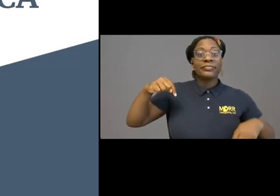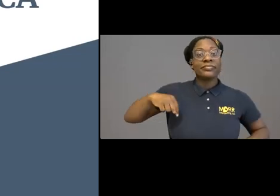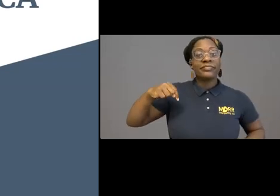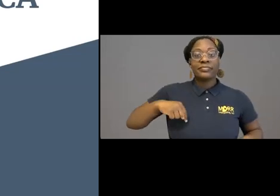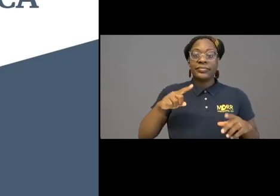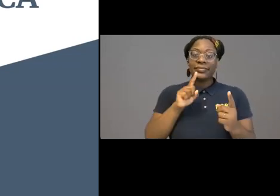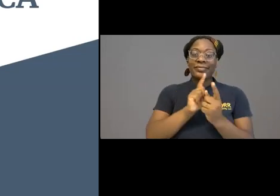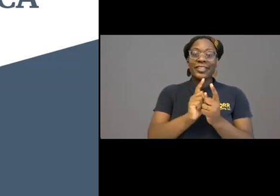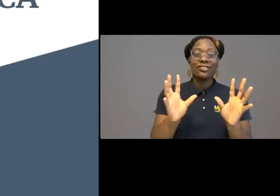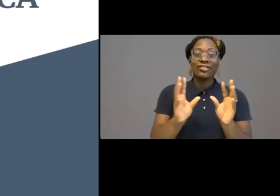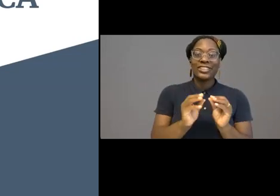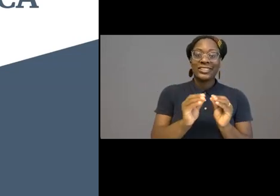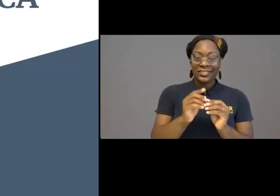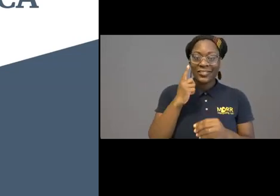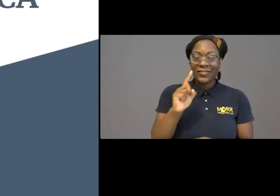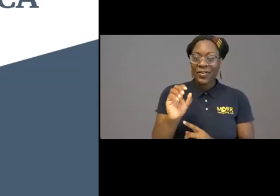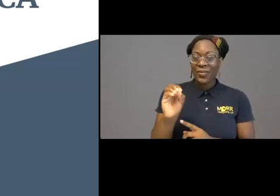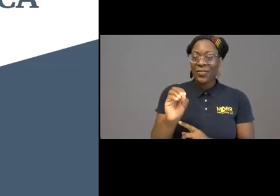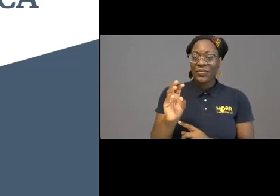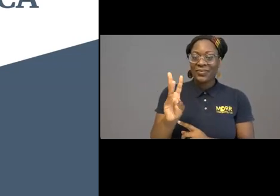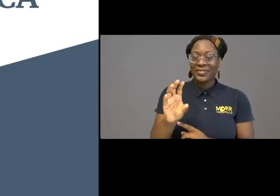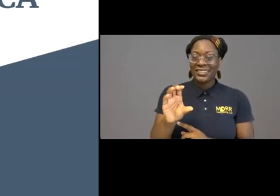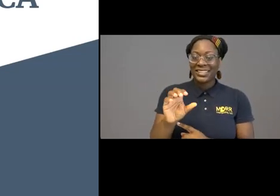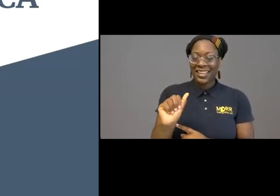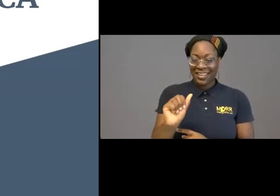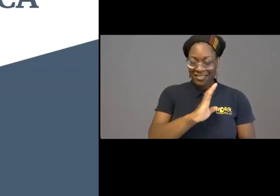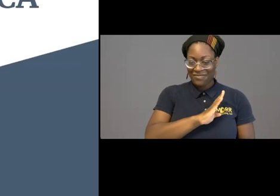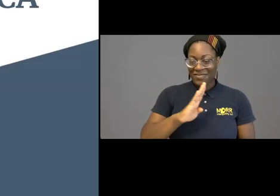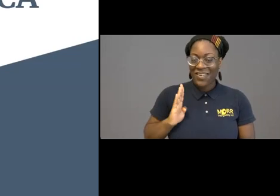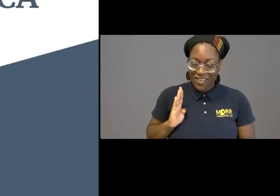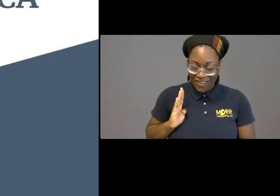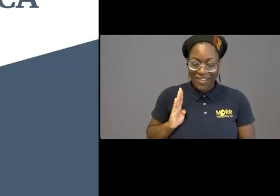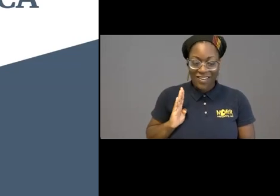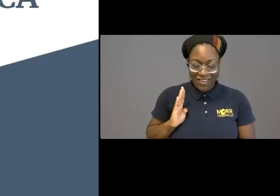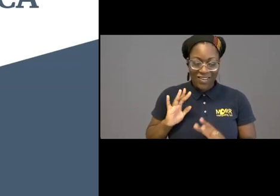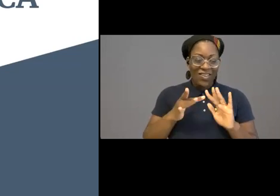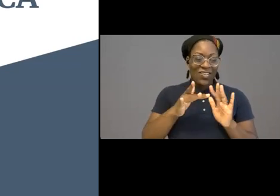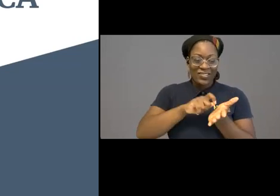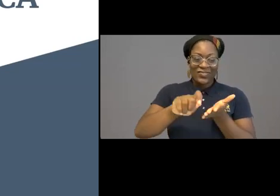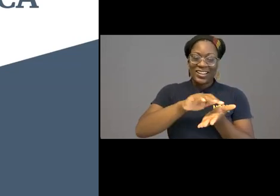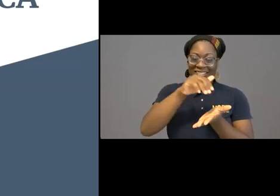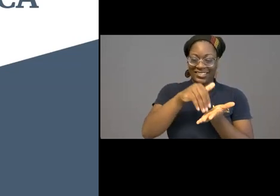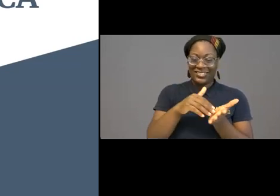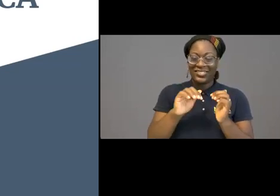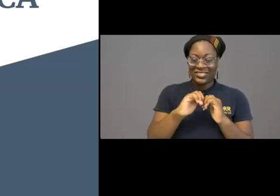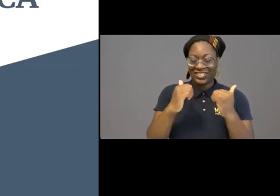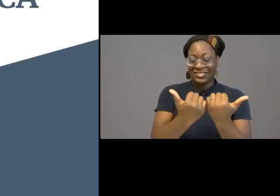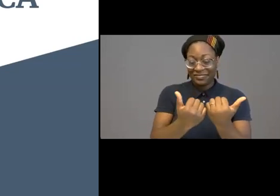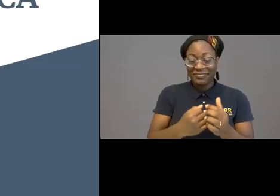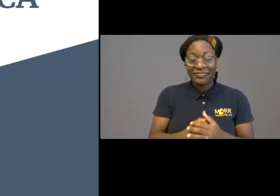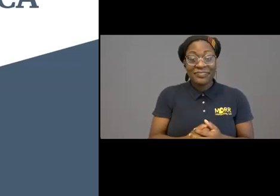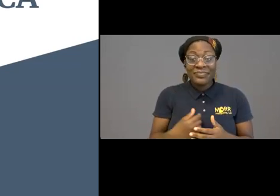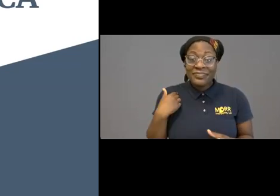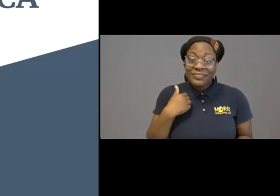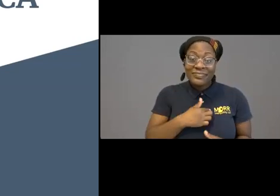Online Writing Centers Association, or OWCA. We are so excited you are here today to meet some of our executive board members and